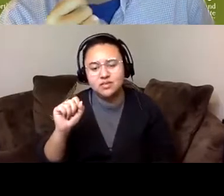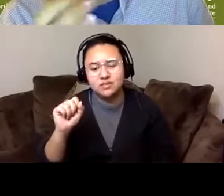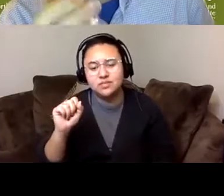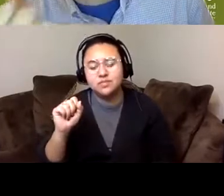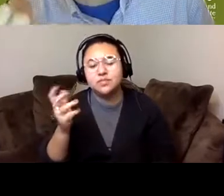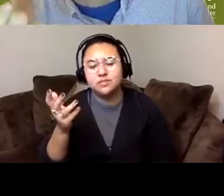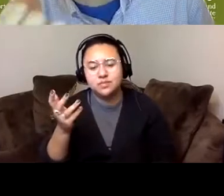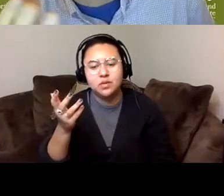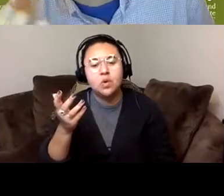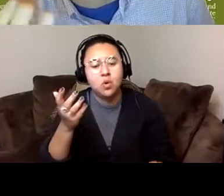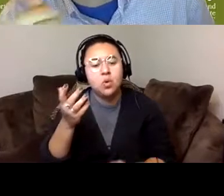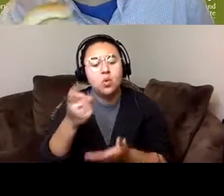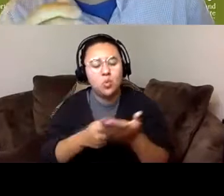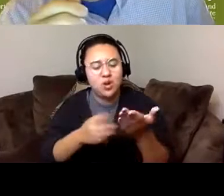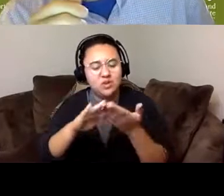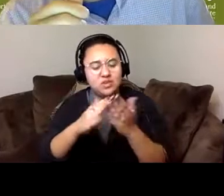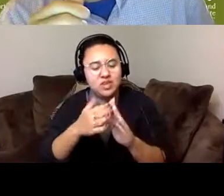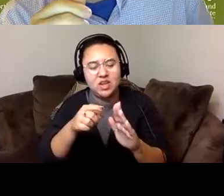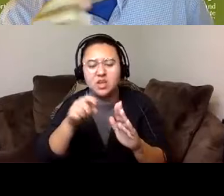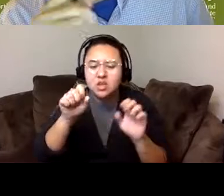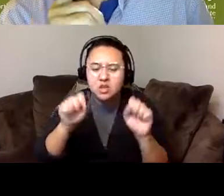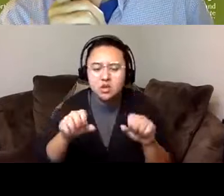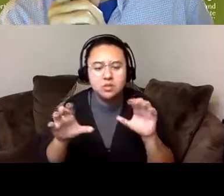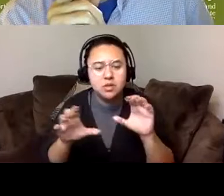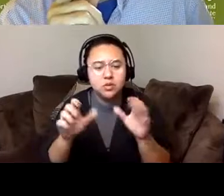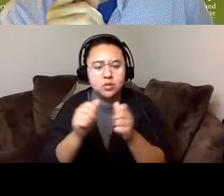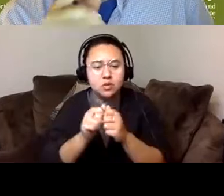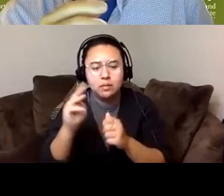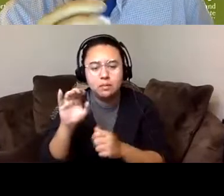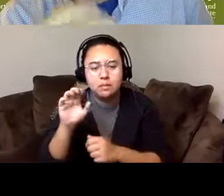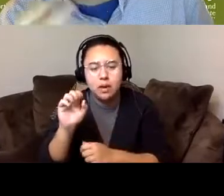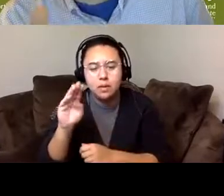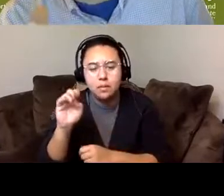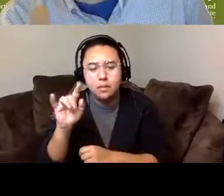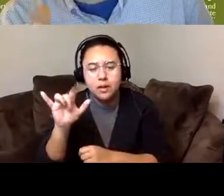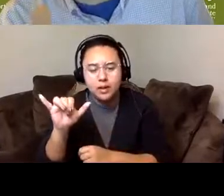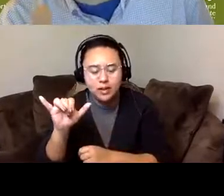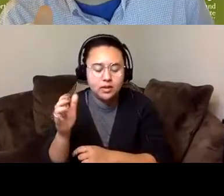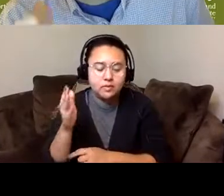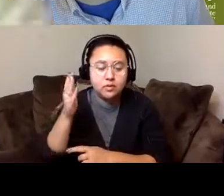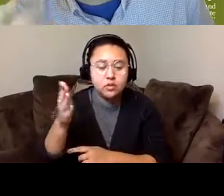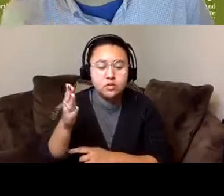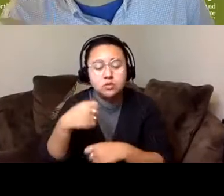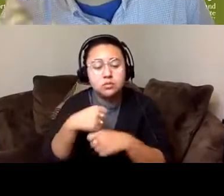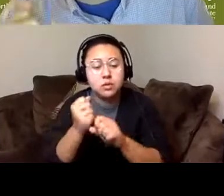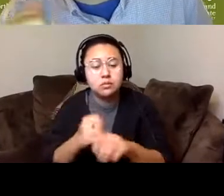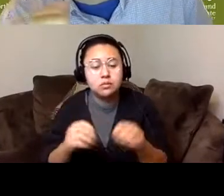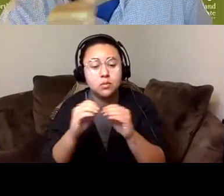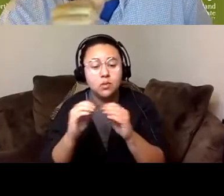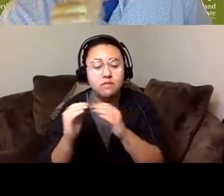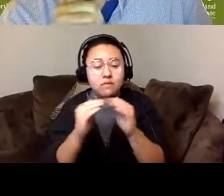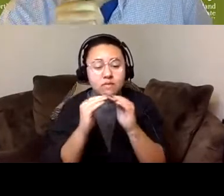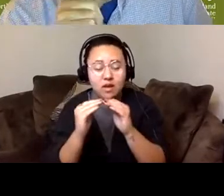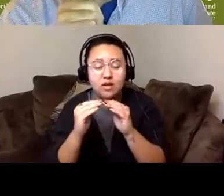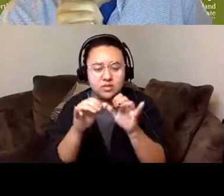what could a city be doing with micromobility in the future to create a more fair and just system?